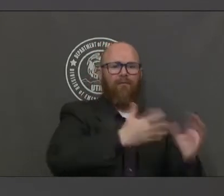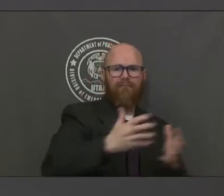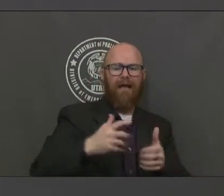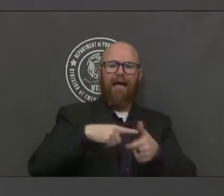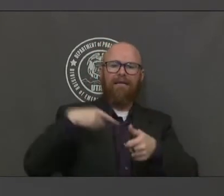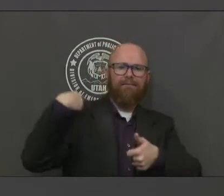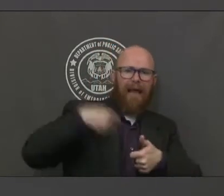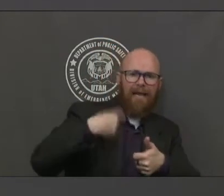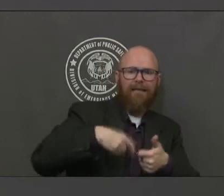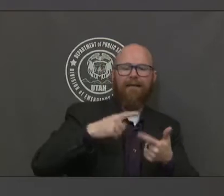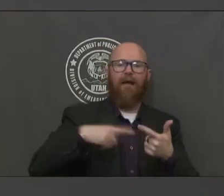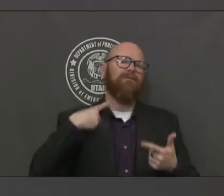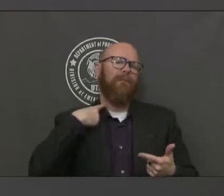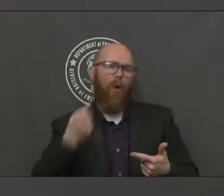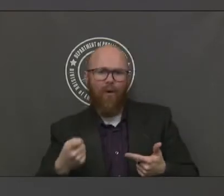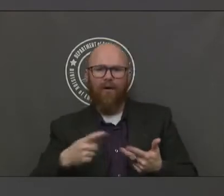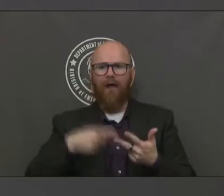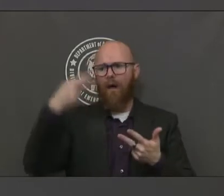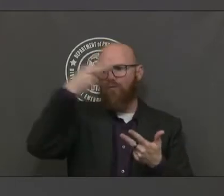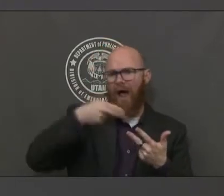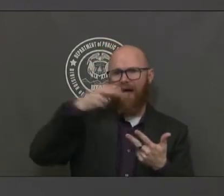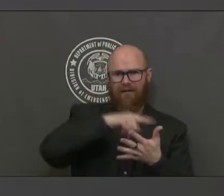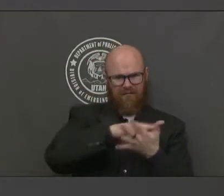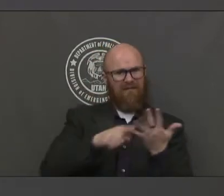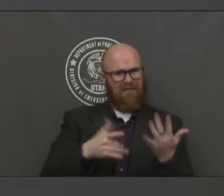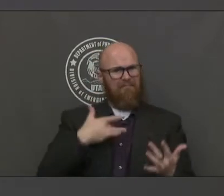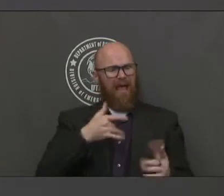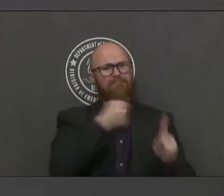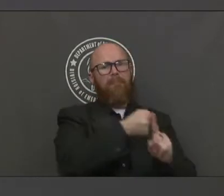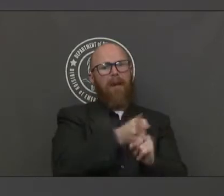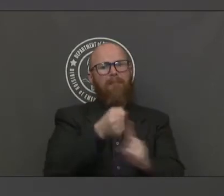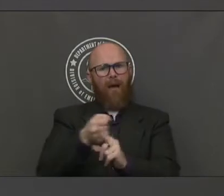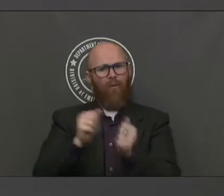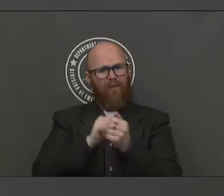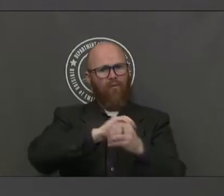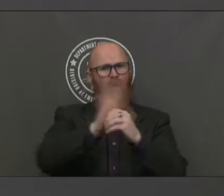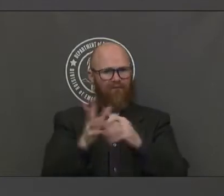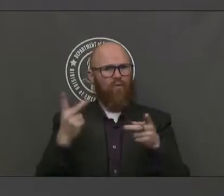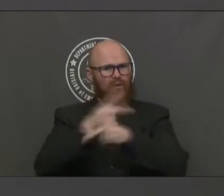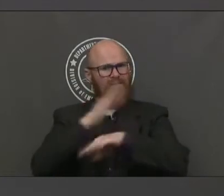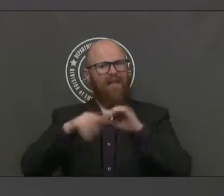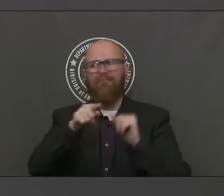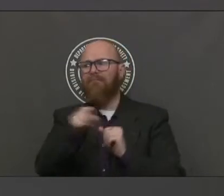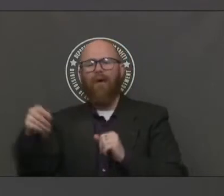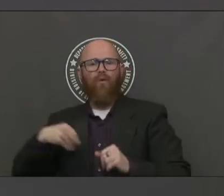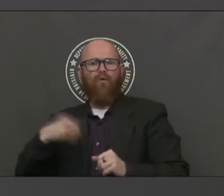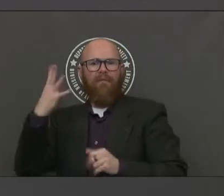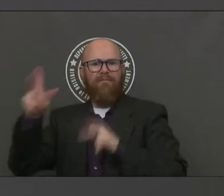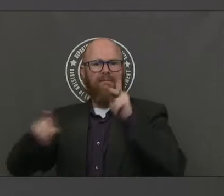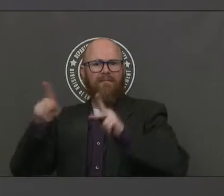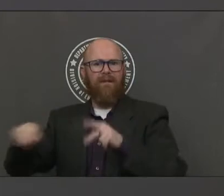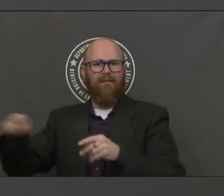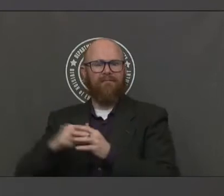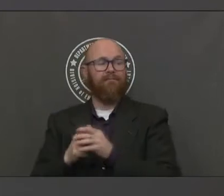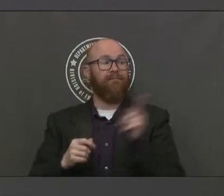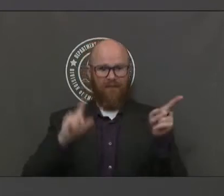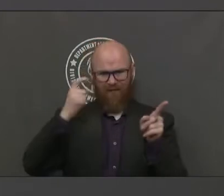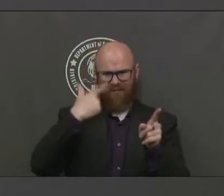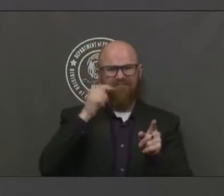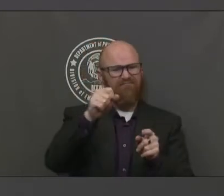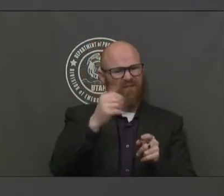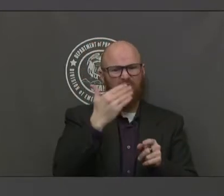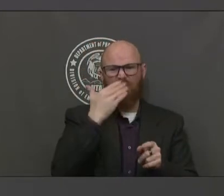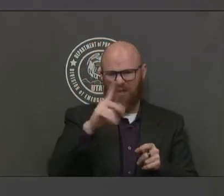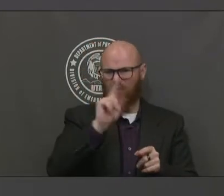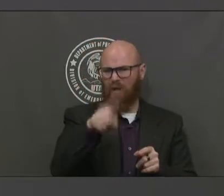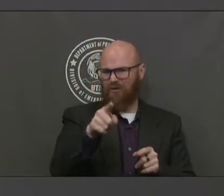some have accounted for less than 0.5% of the share of the vaccine so far. Yeah, thank you, Jake. And I appreciate the question. And